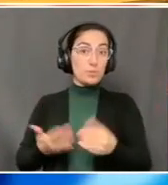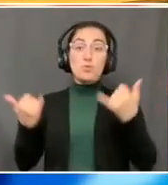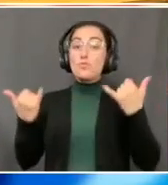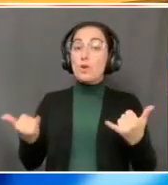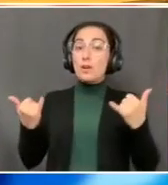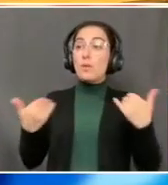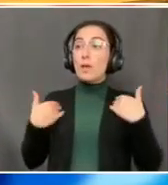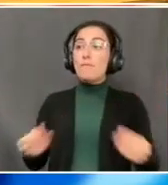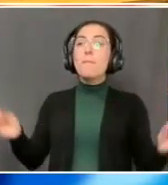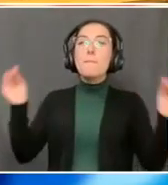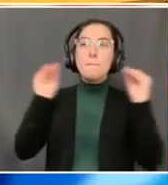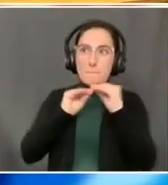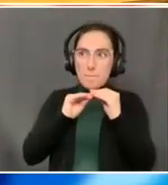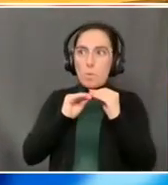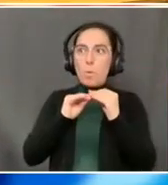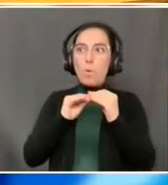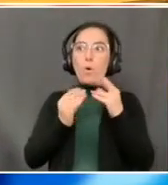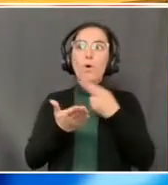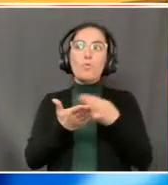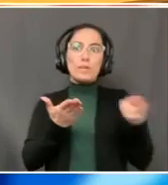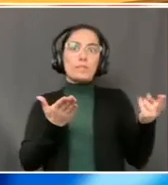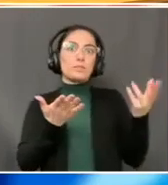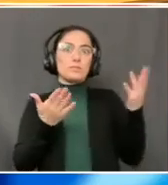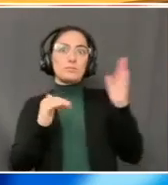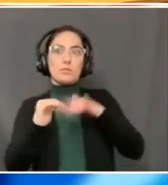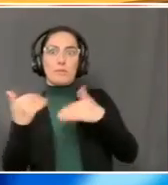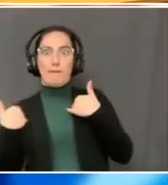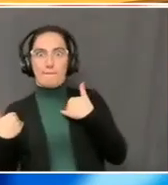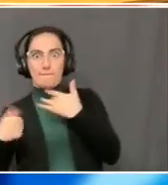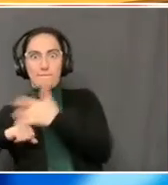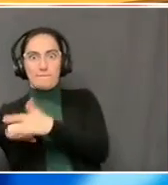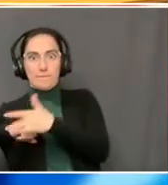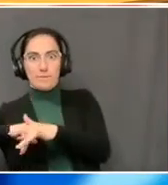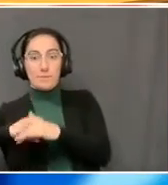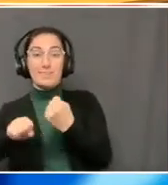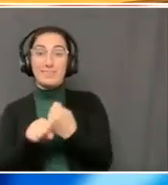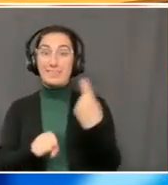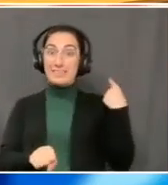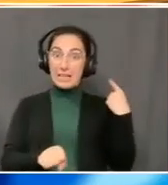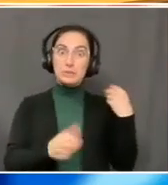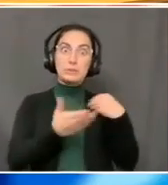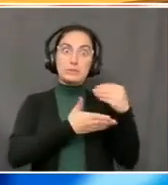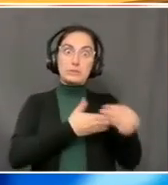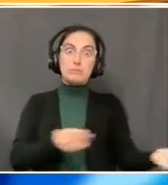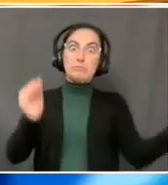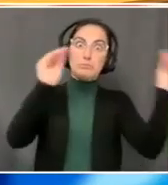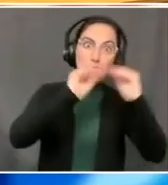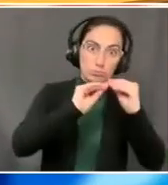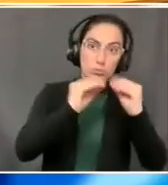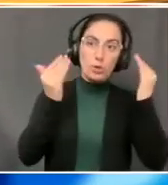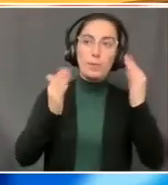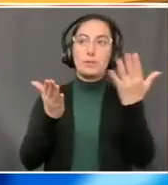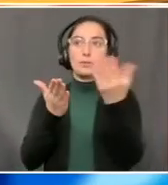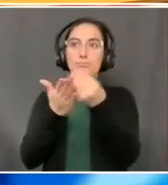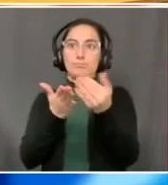than the amount of resources that are generated, right? Last year, we spent even more than the new revenues we received, but we'd still have those reserves that allowed that to be